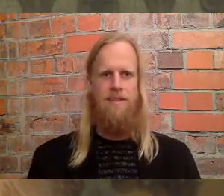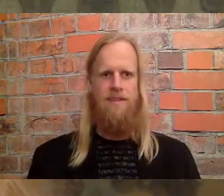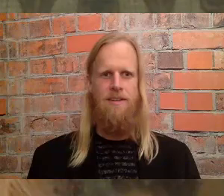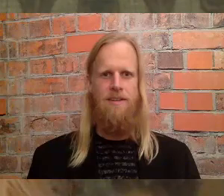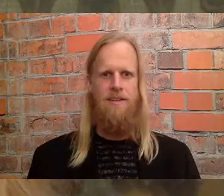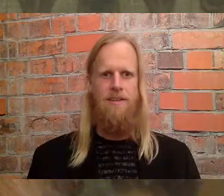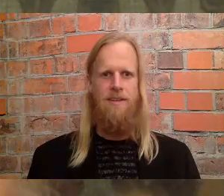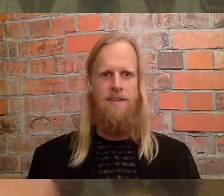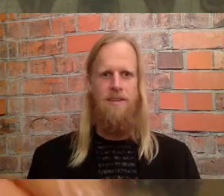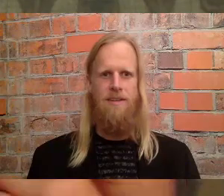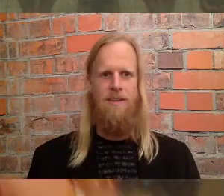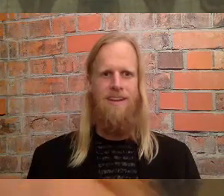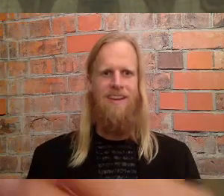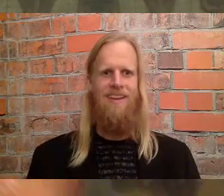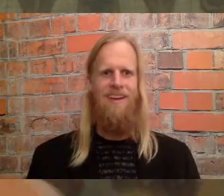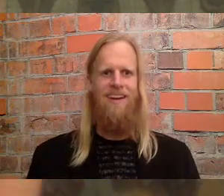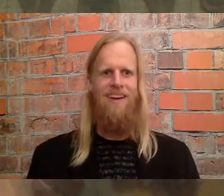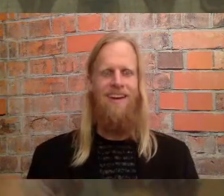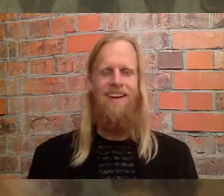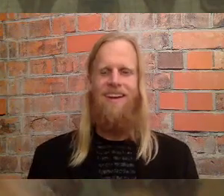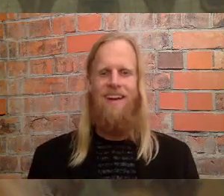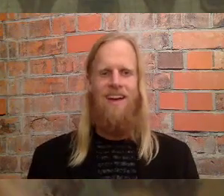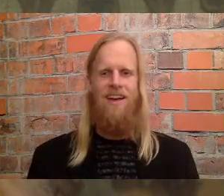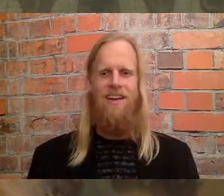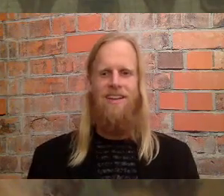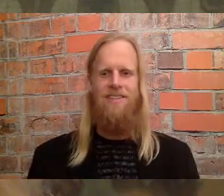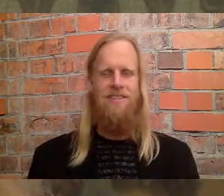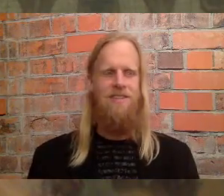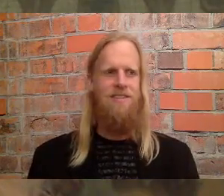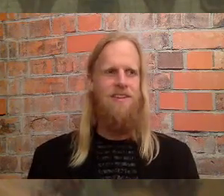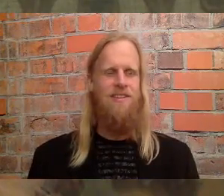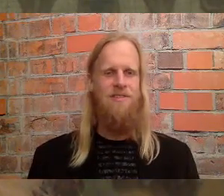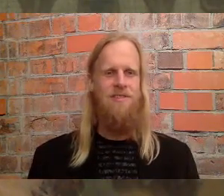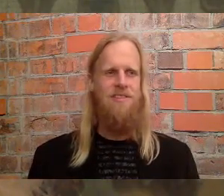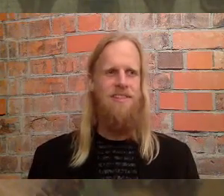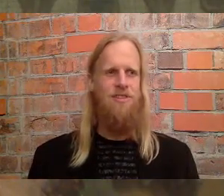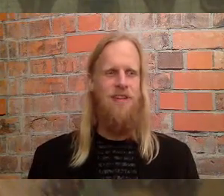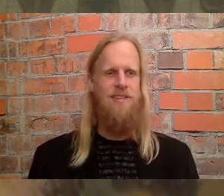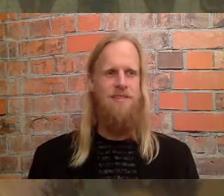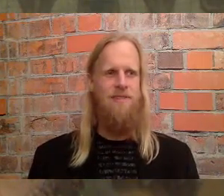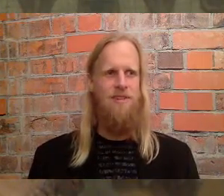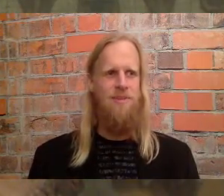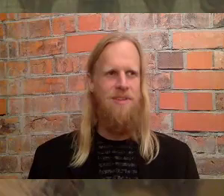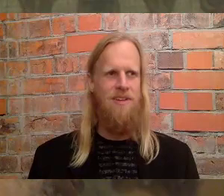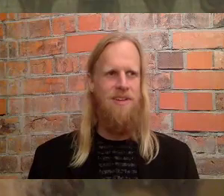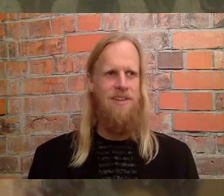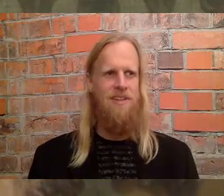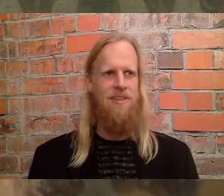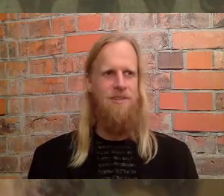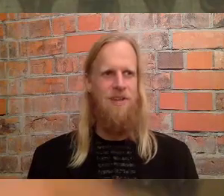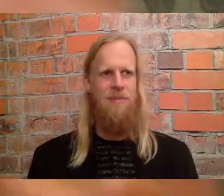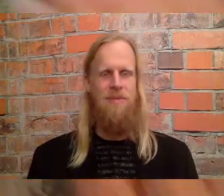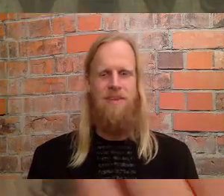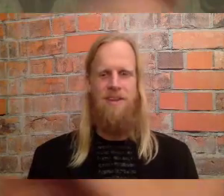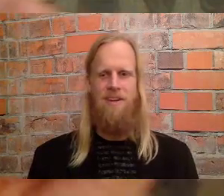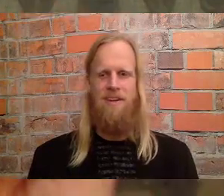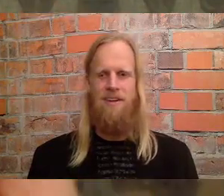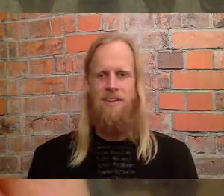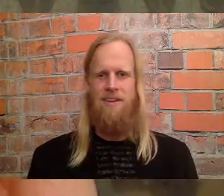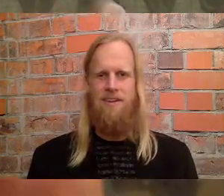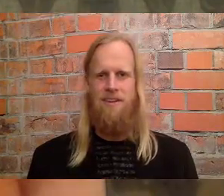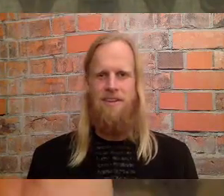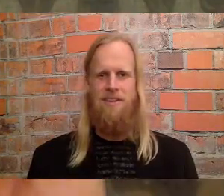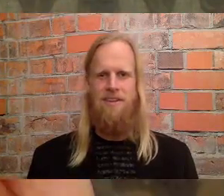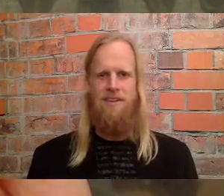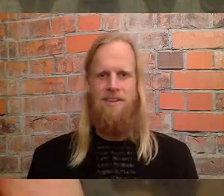you. You can bring it into your therapy. And I will mention one more time, as I have in the other videos, that people that want to learn more